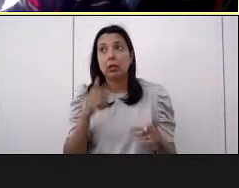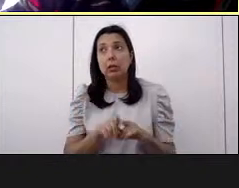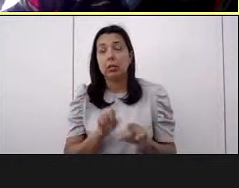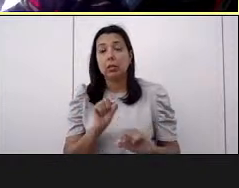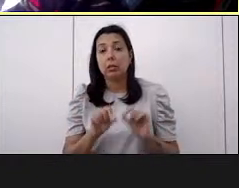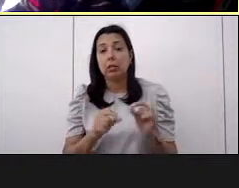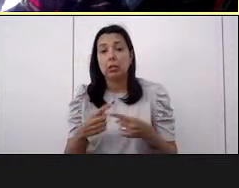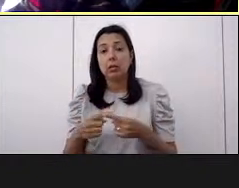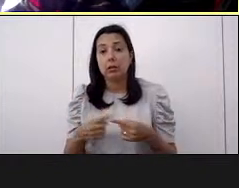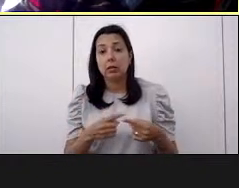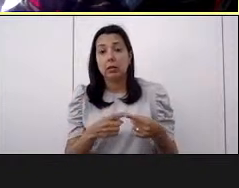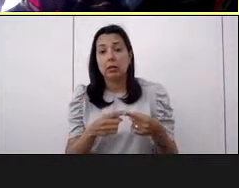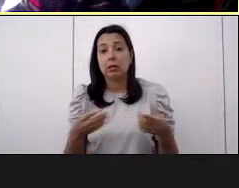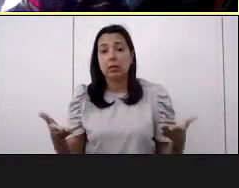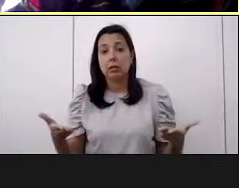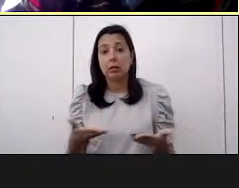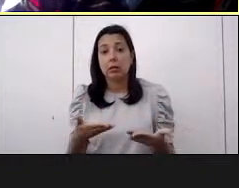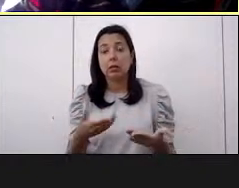implementation processes.